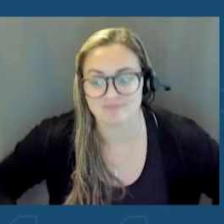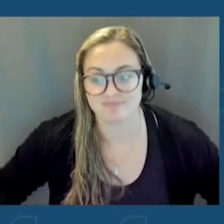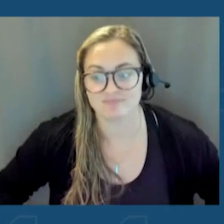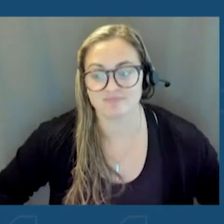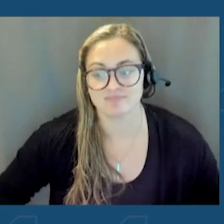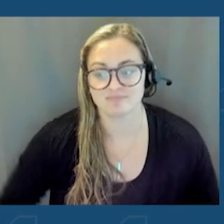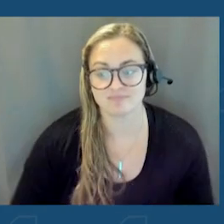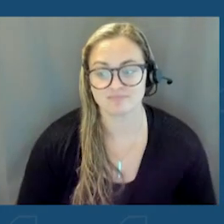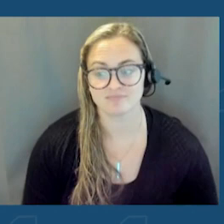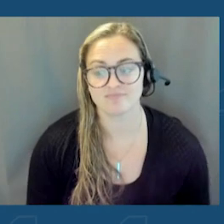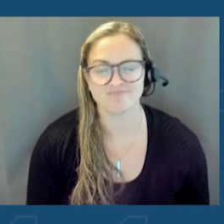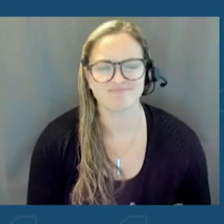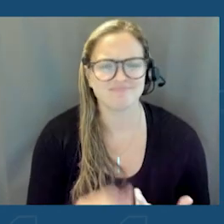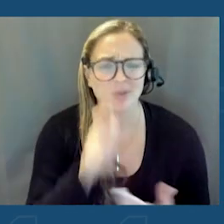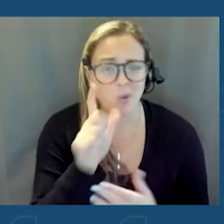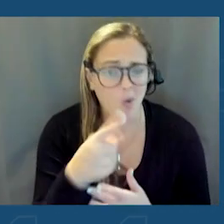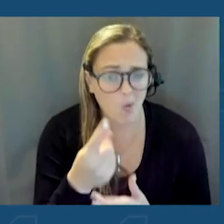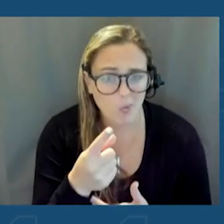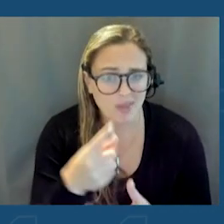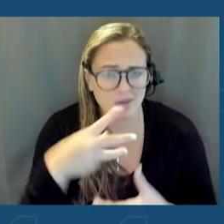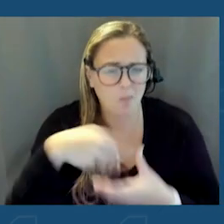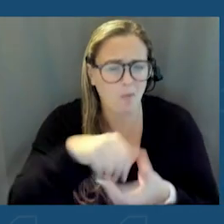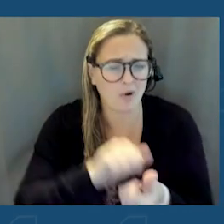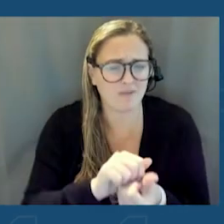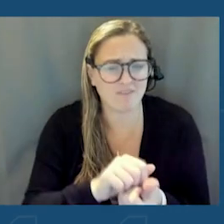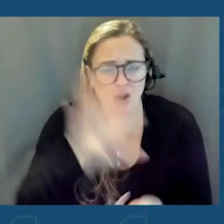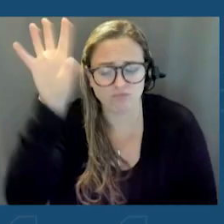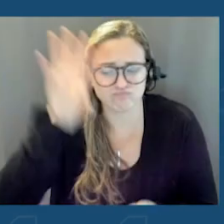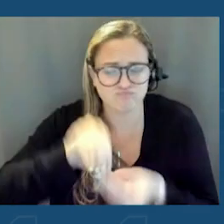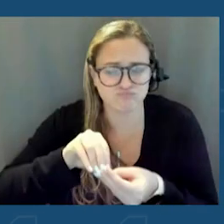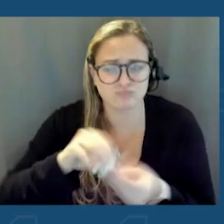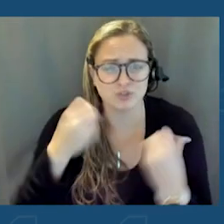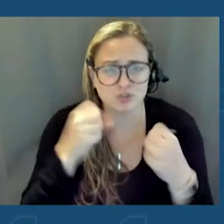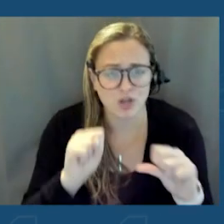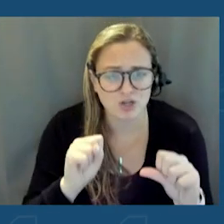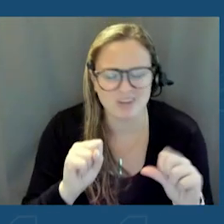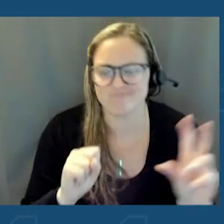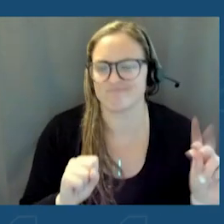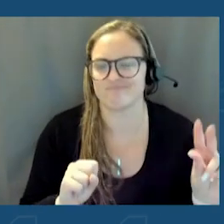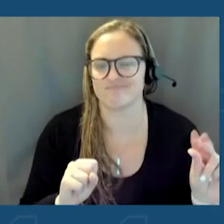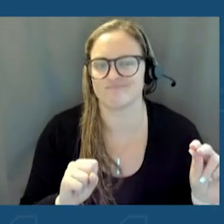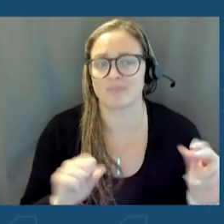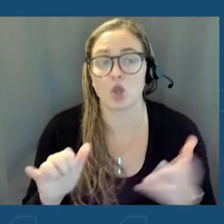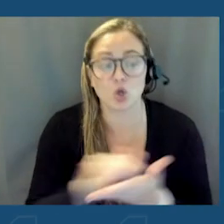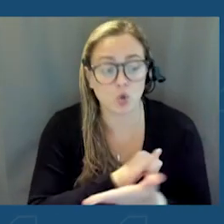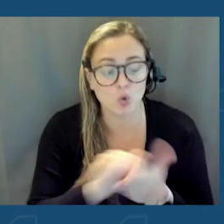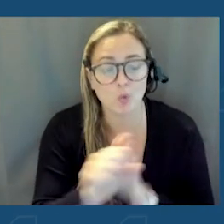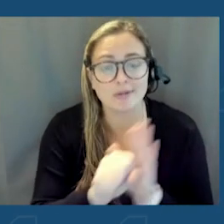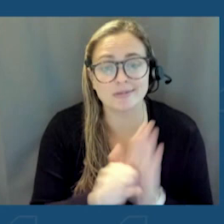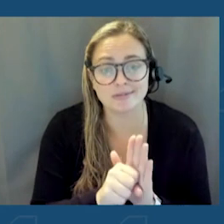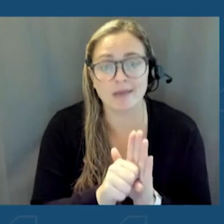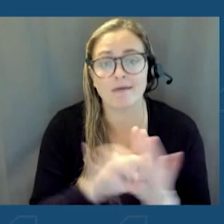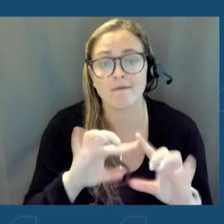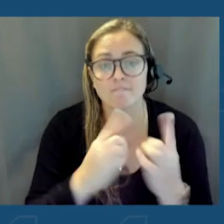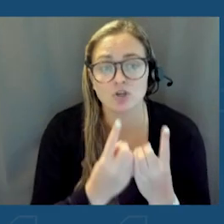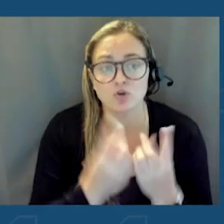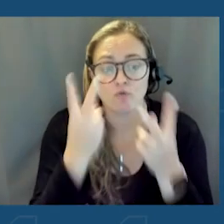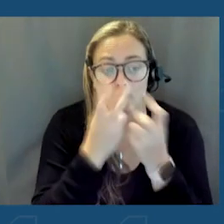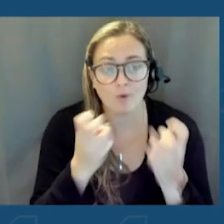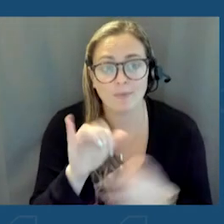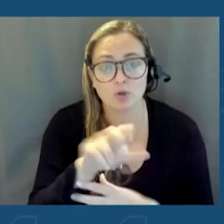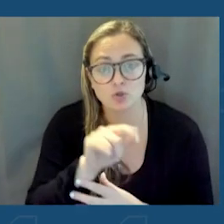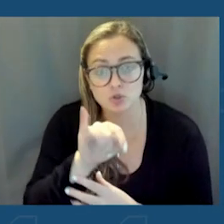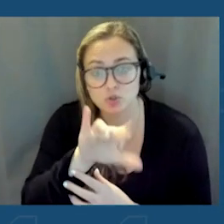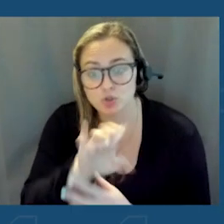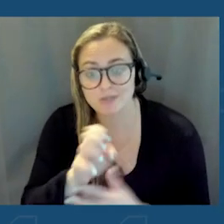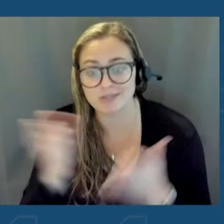part of our comprehensive strategy I want to mention to you today. I'm also here today to announce that New York State's Division of Criminal Justice Services is partnering with every